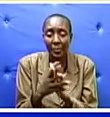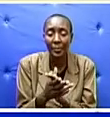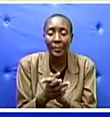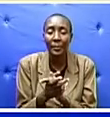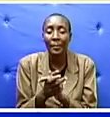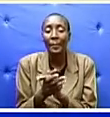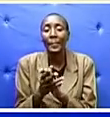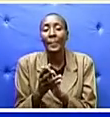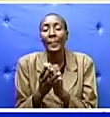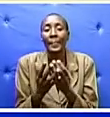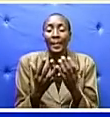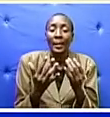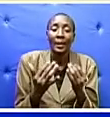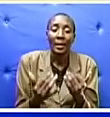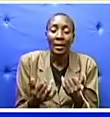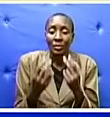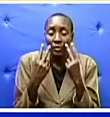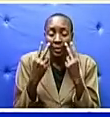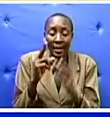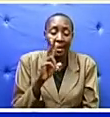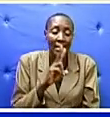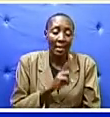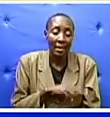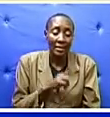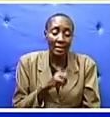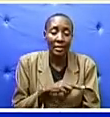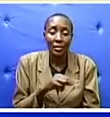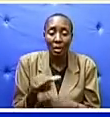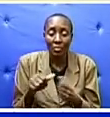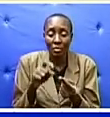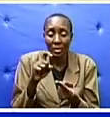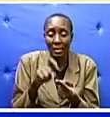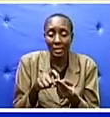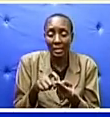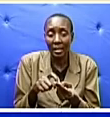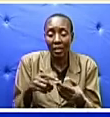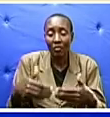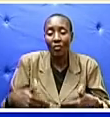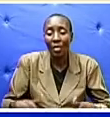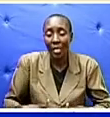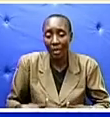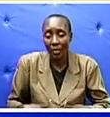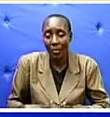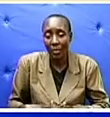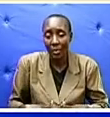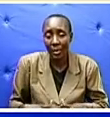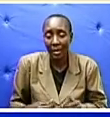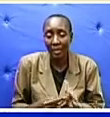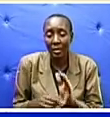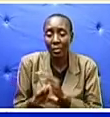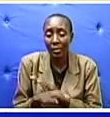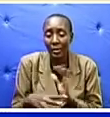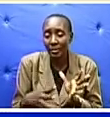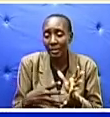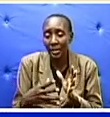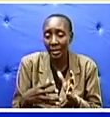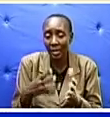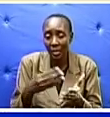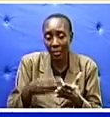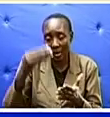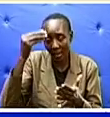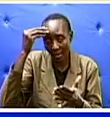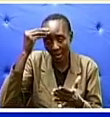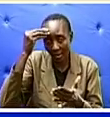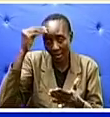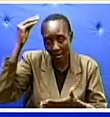at the attitude towards testing for young people, like where I went to campus, we used to have a health